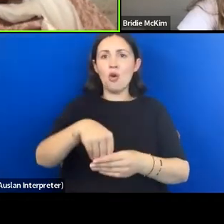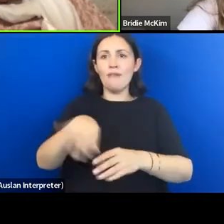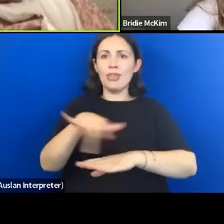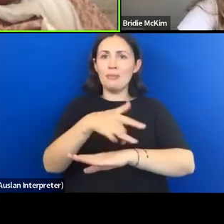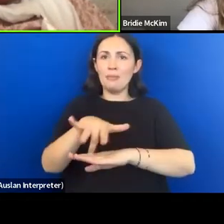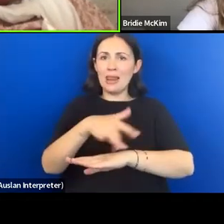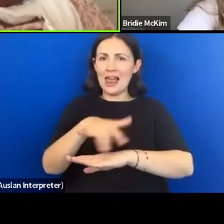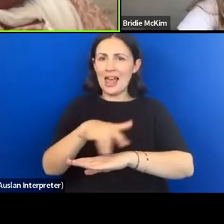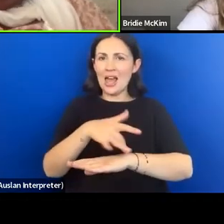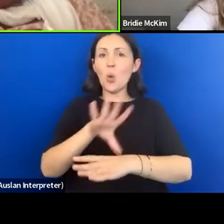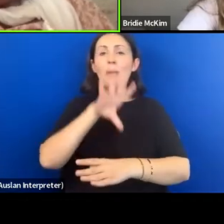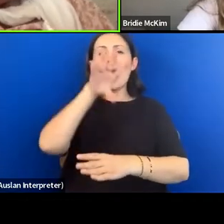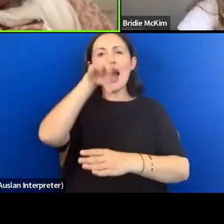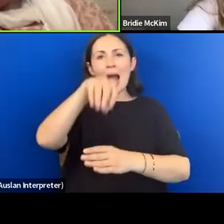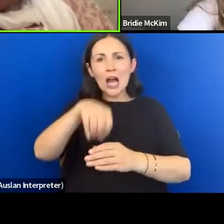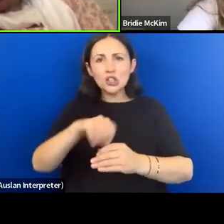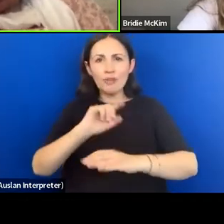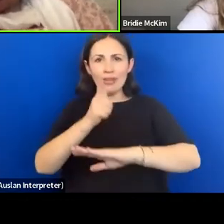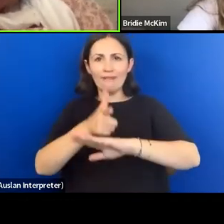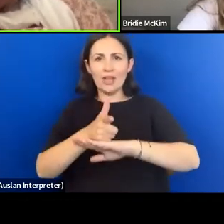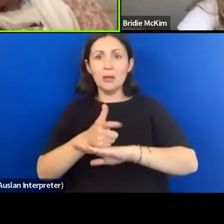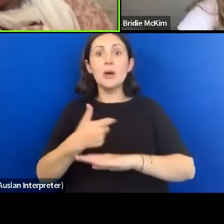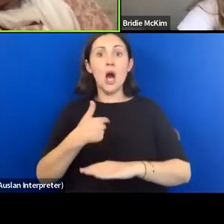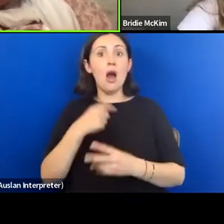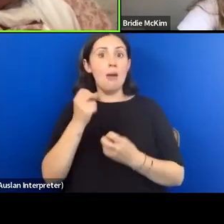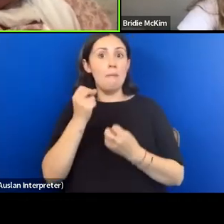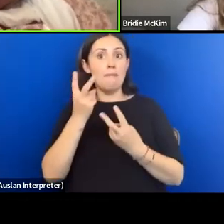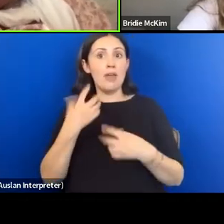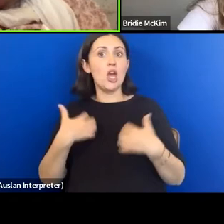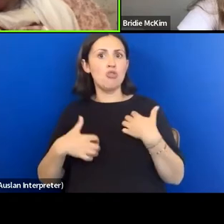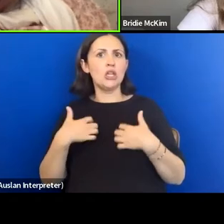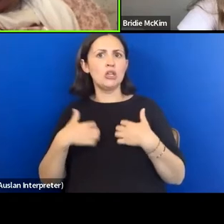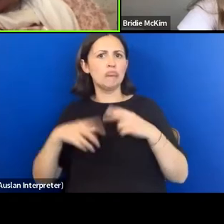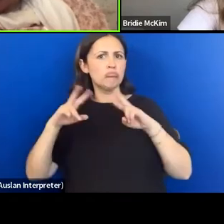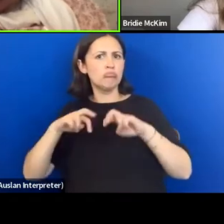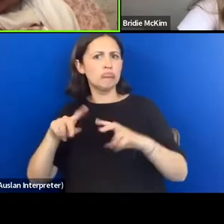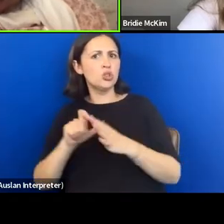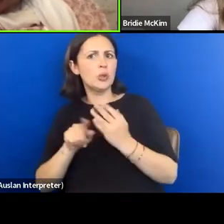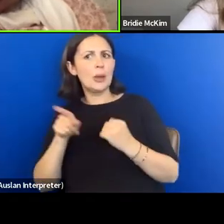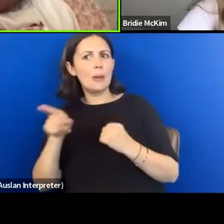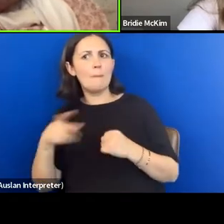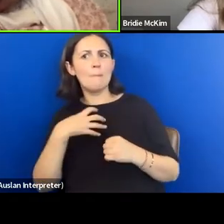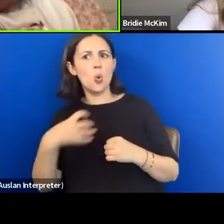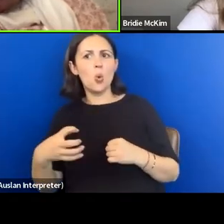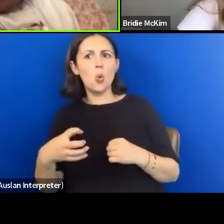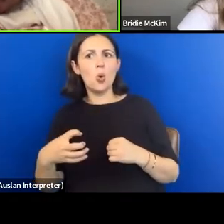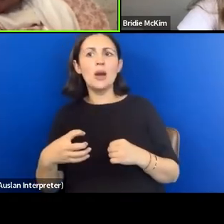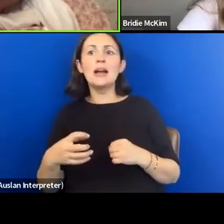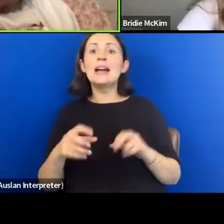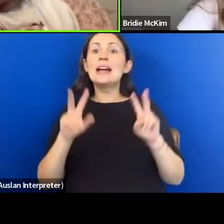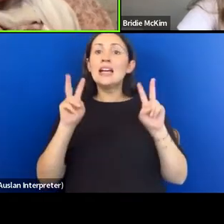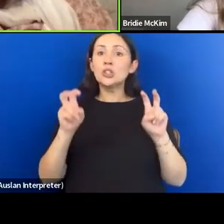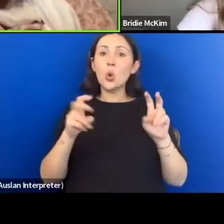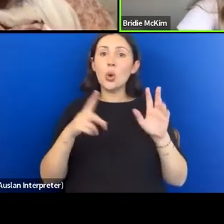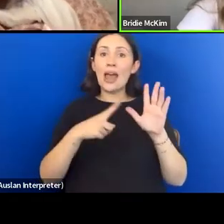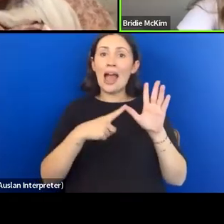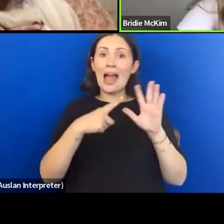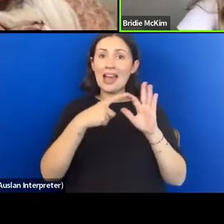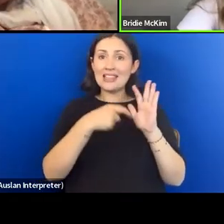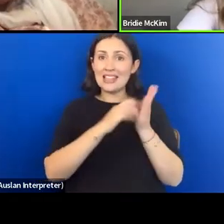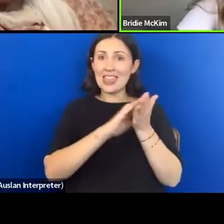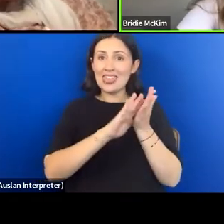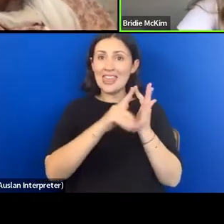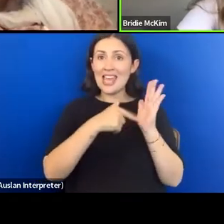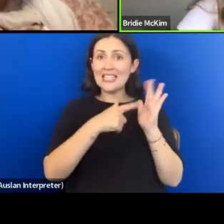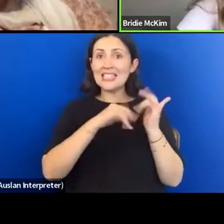it's something that I'm certainly very interested in exploring. It's called the aesthetics of access. Cool. And I